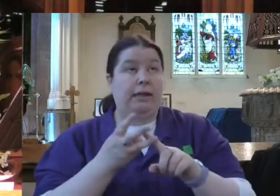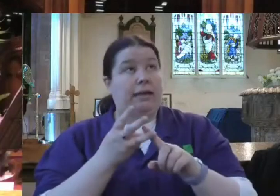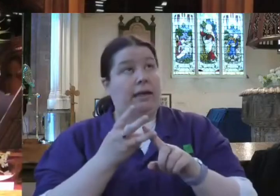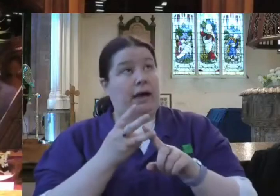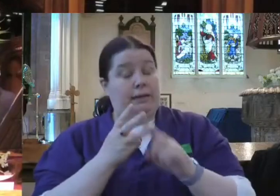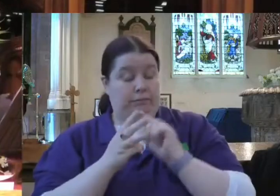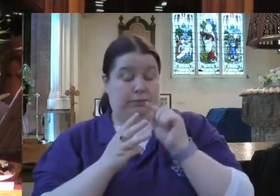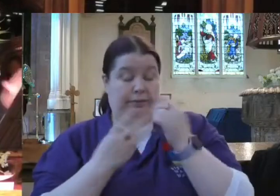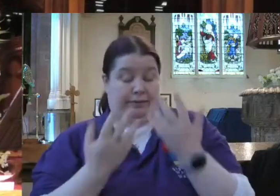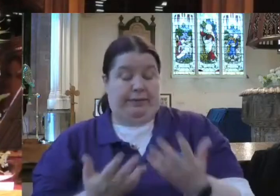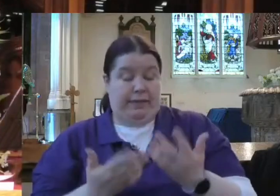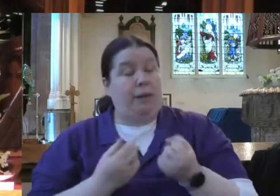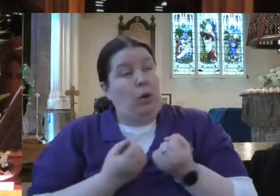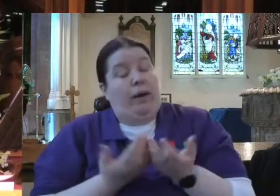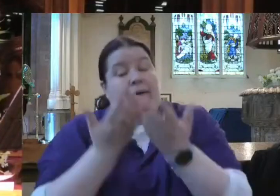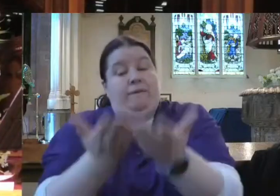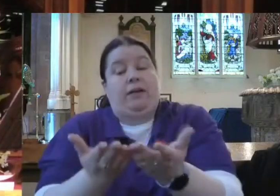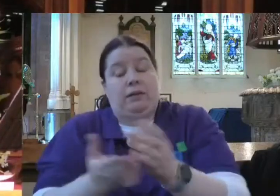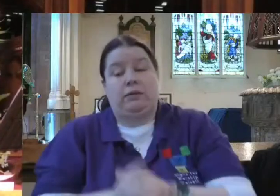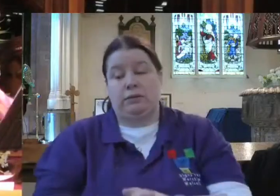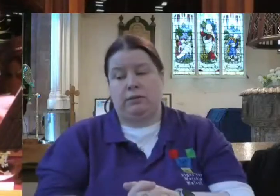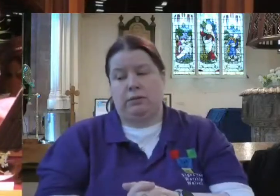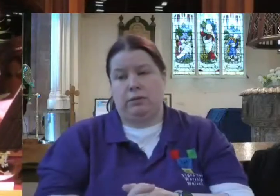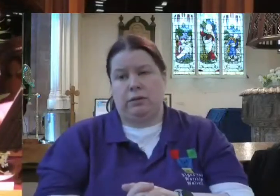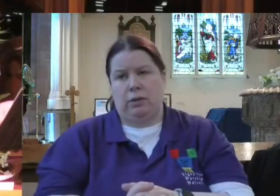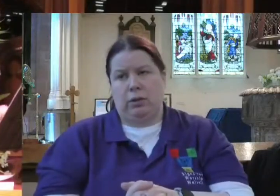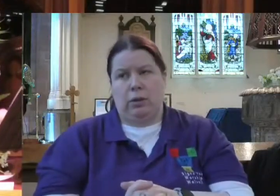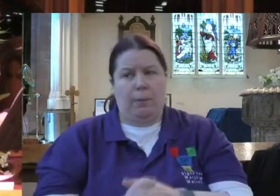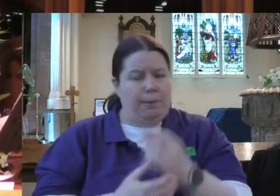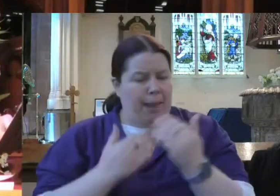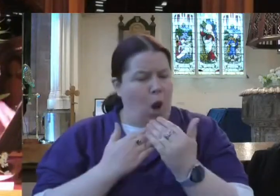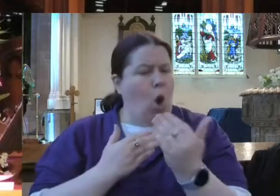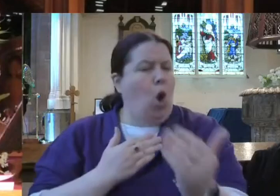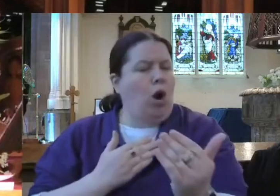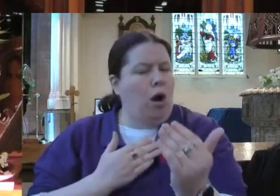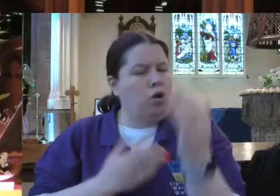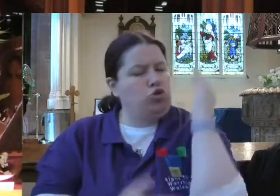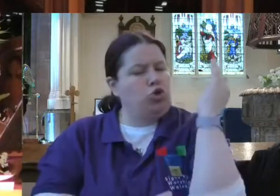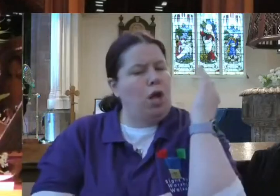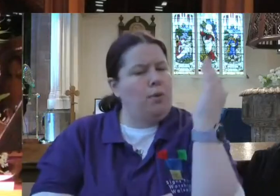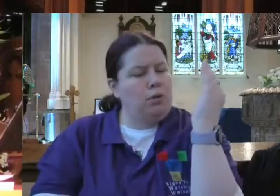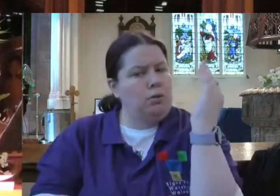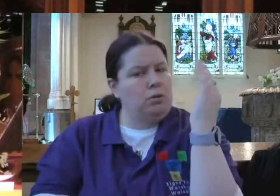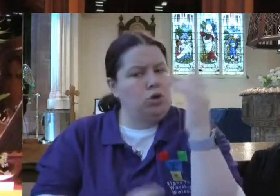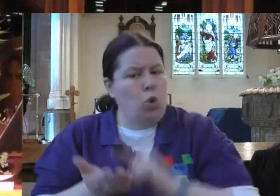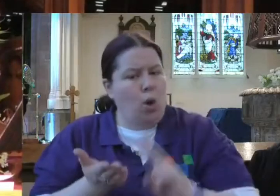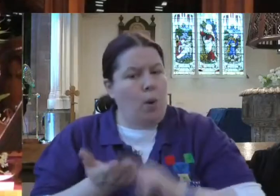giving. And it might be a slightly longer sermon than usual, but I'm prepared to do a